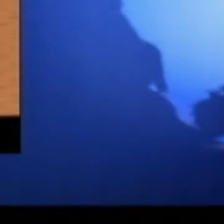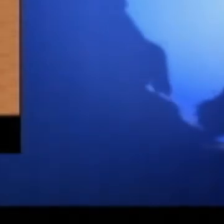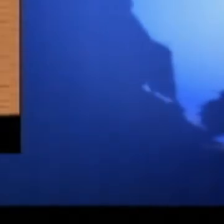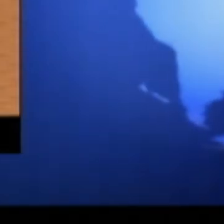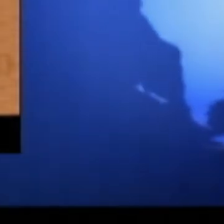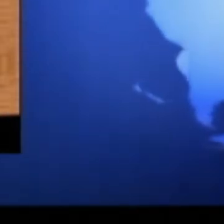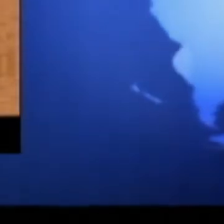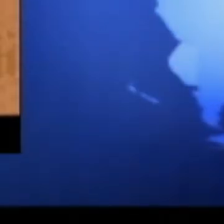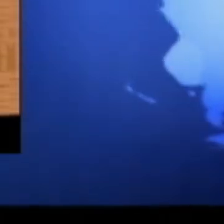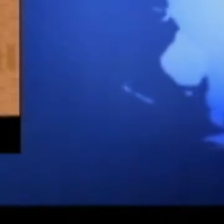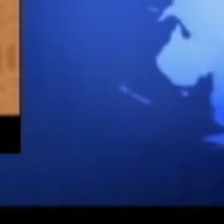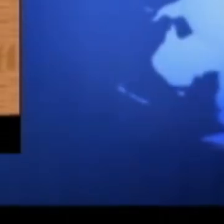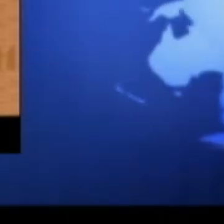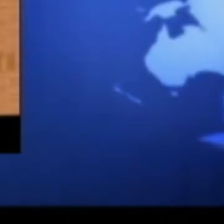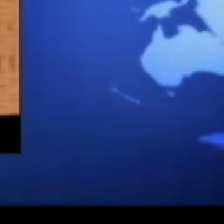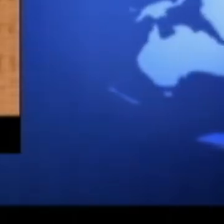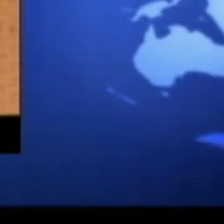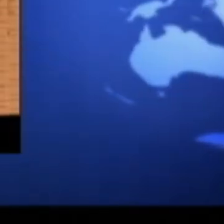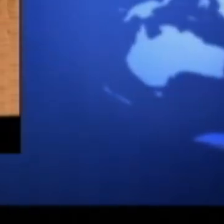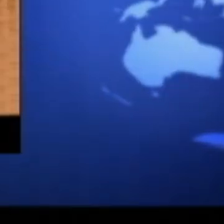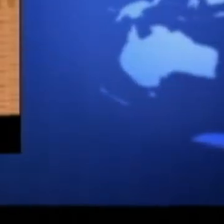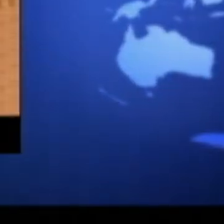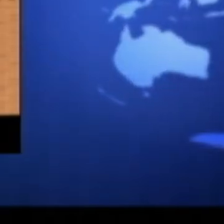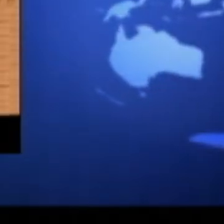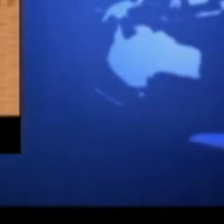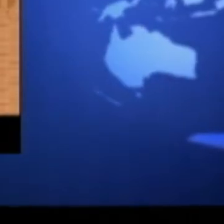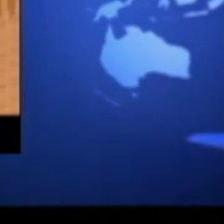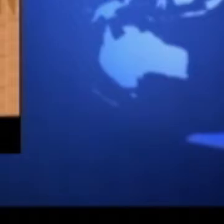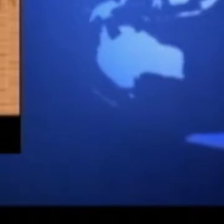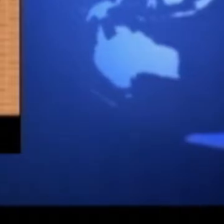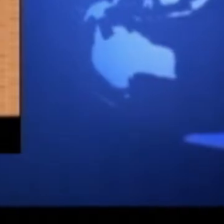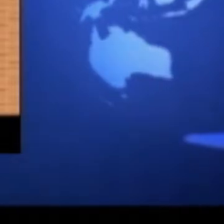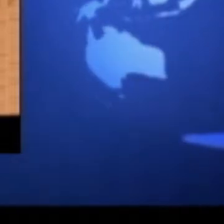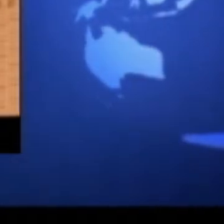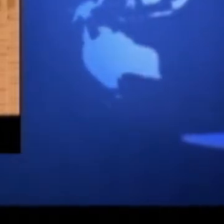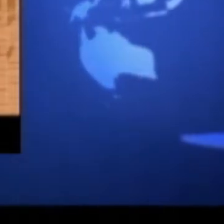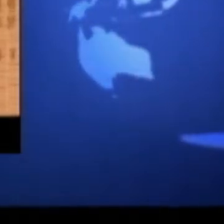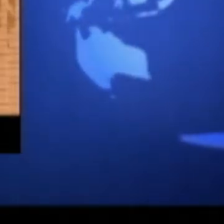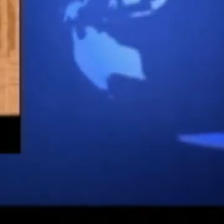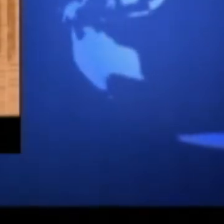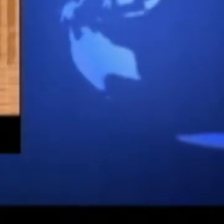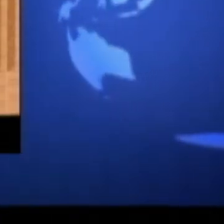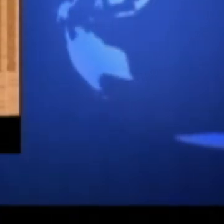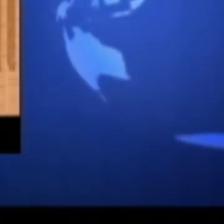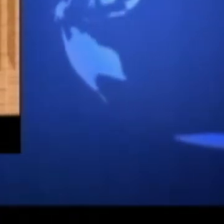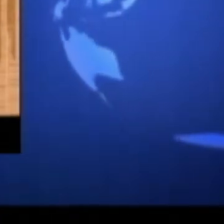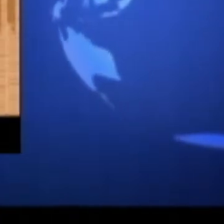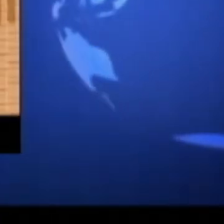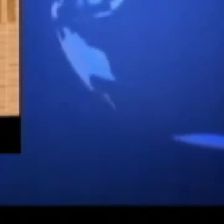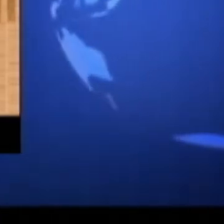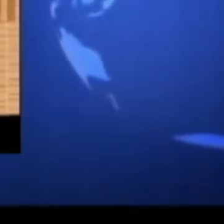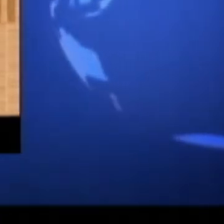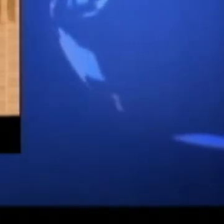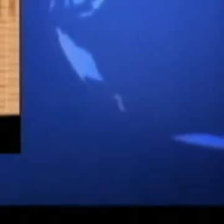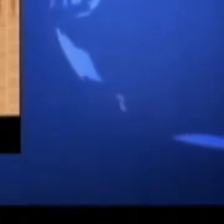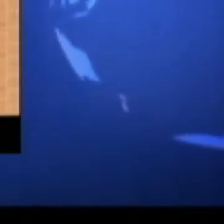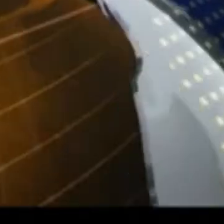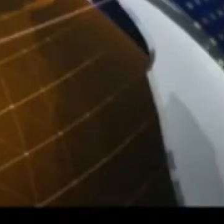President BUHARI wishes United States first family quick recovery from COVID-19 infection.